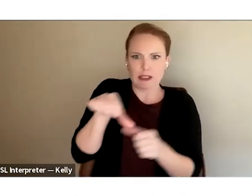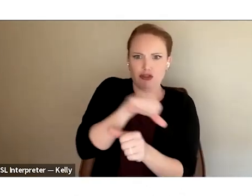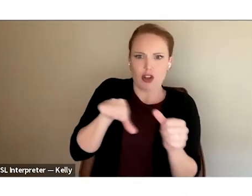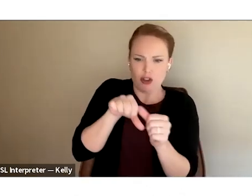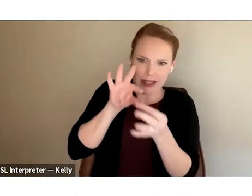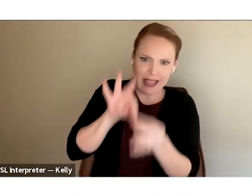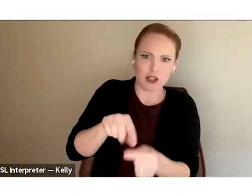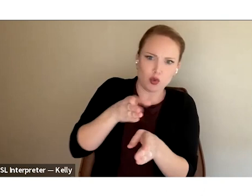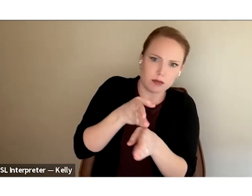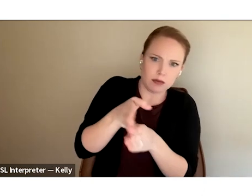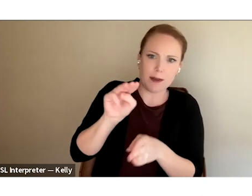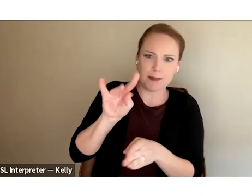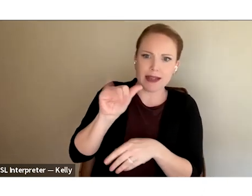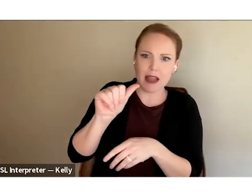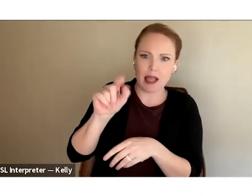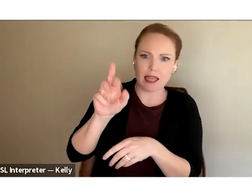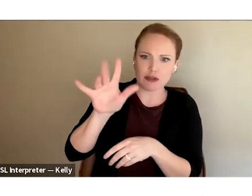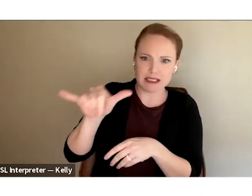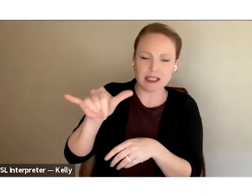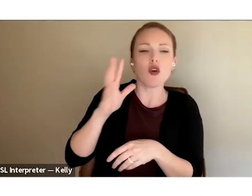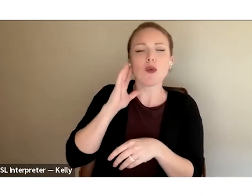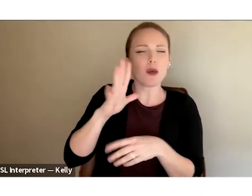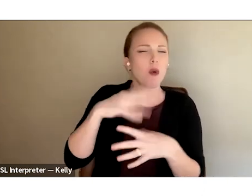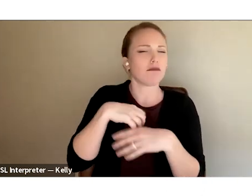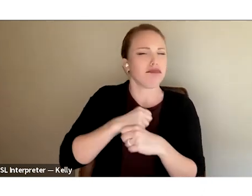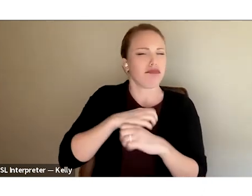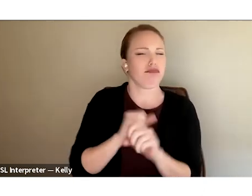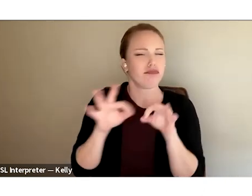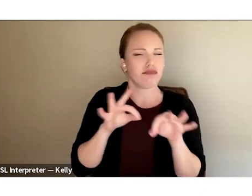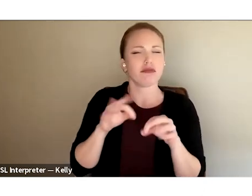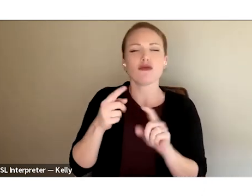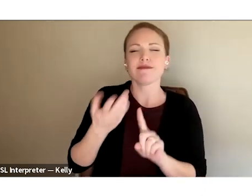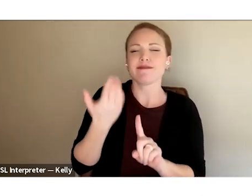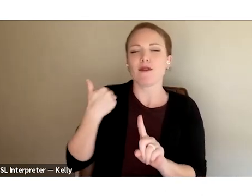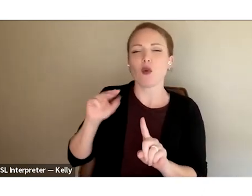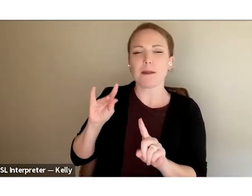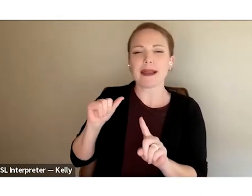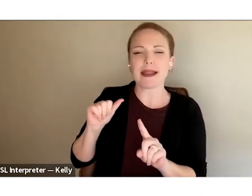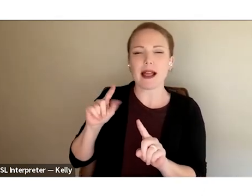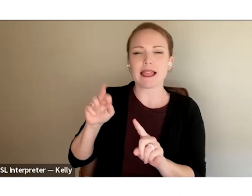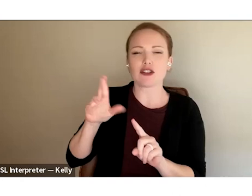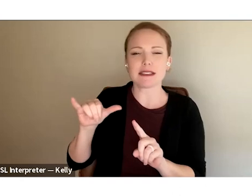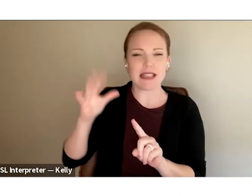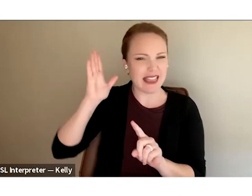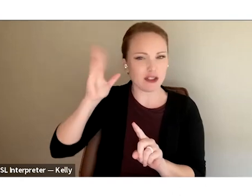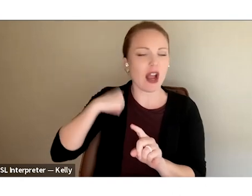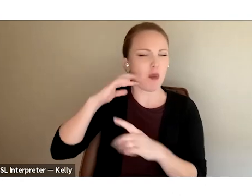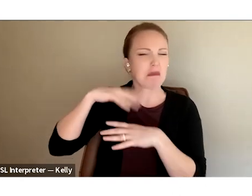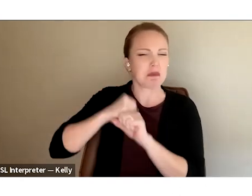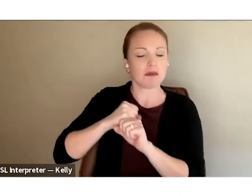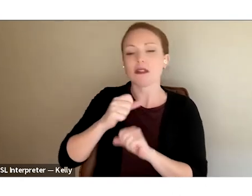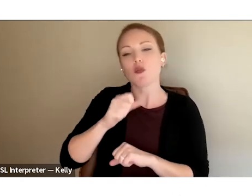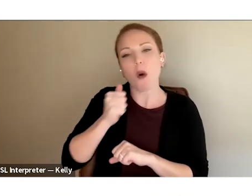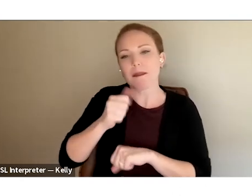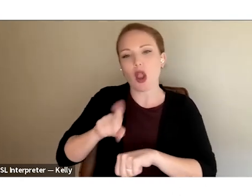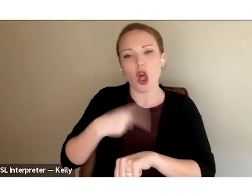literacy. And we're going to do a recap anyways of the critical media literacy lecture. It won't be that long. You do have access